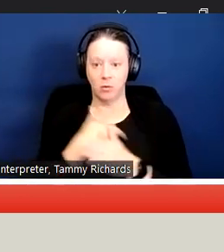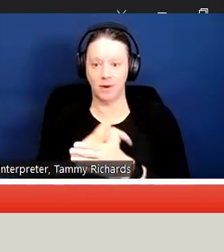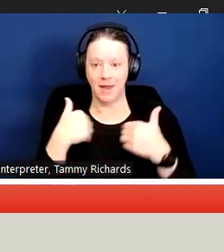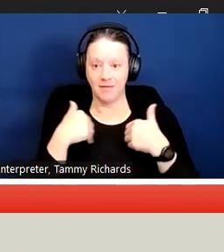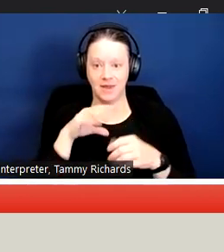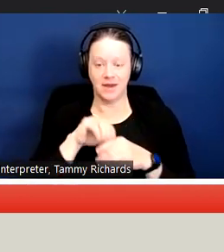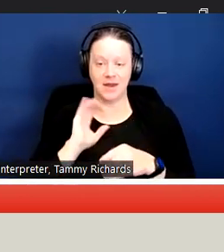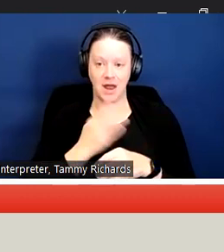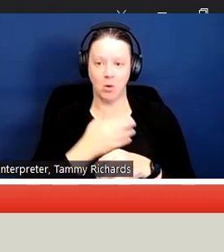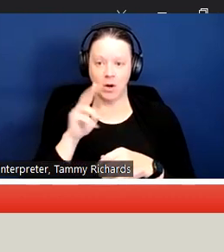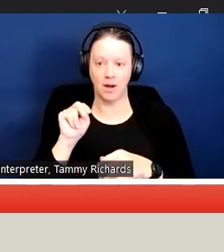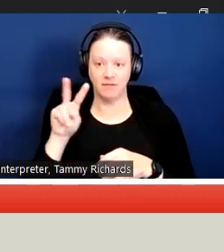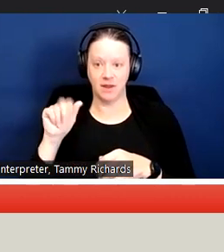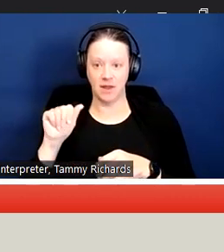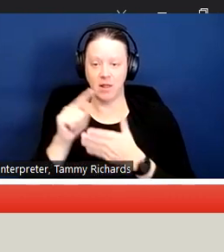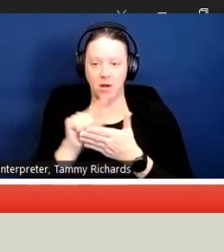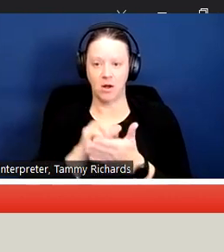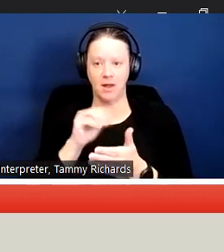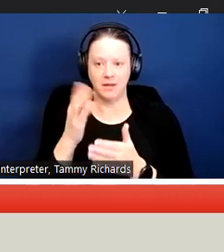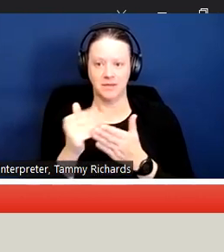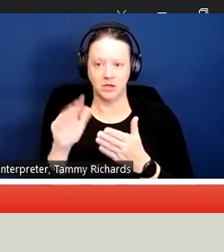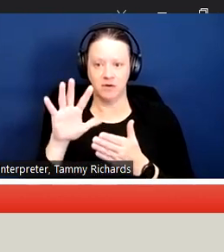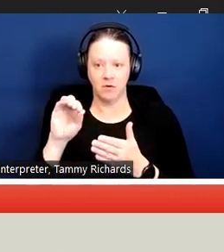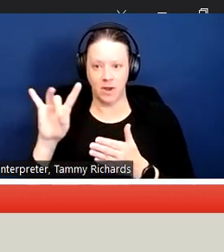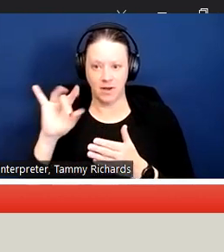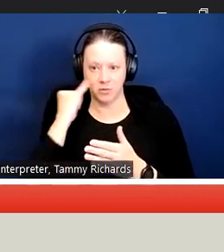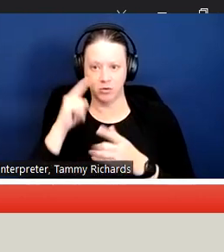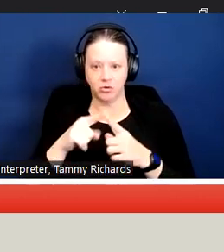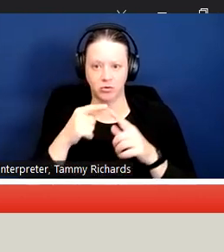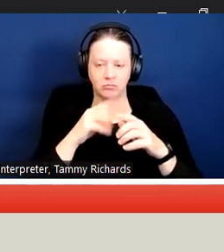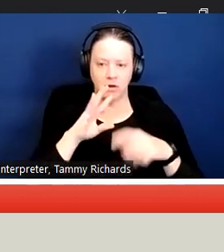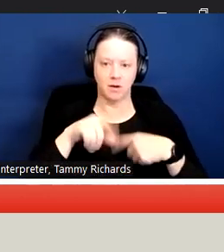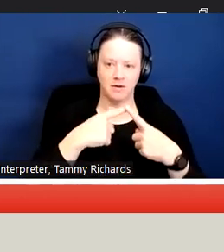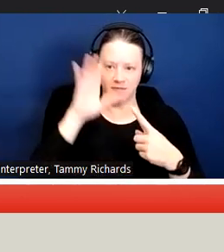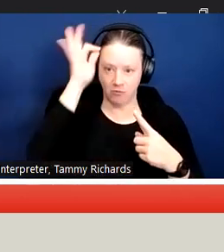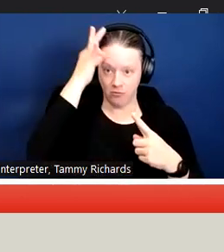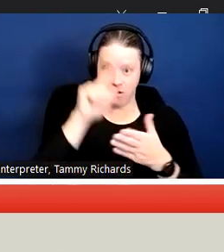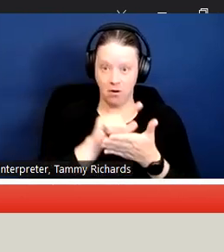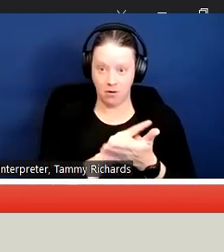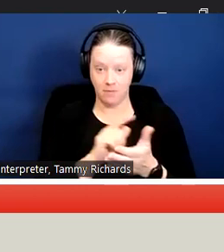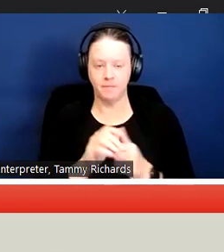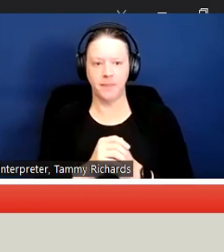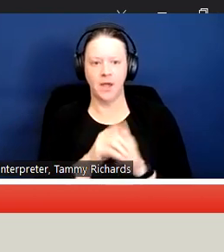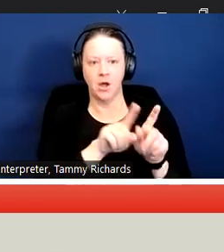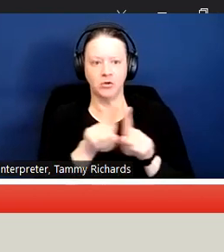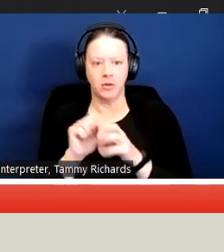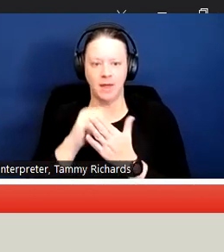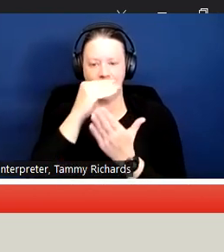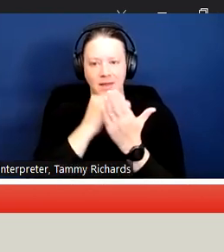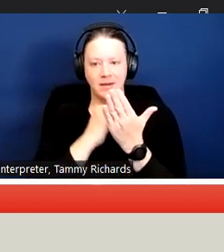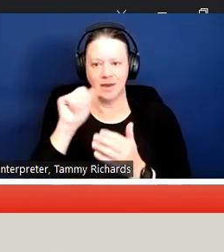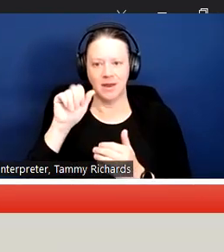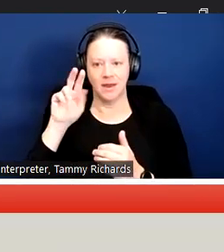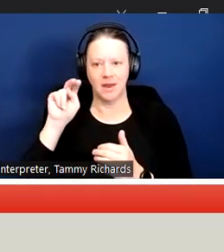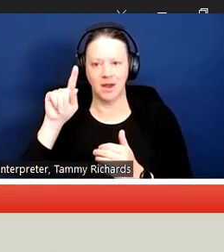NVA, and Section 508 if you're dealing with federal laws. It also lists the annotations